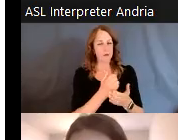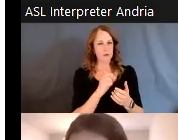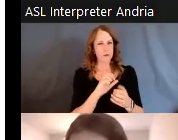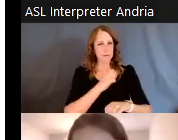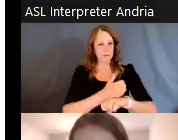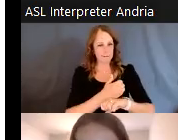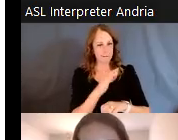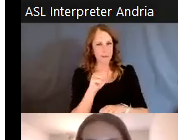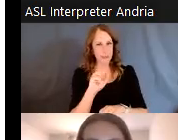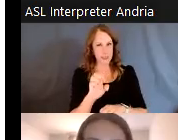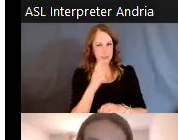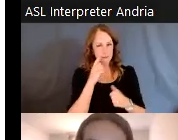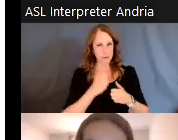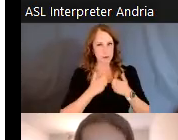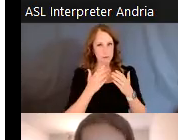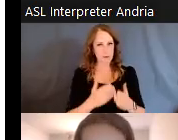case for survivors.